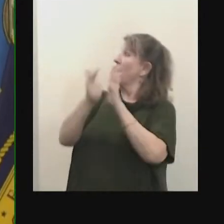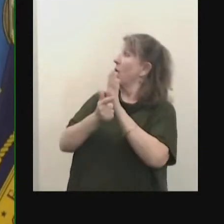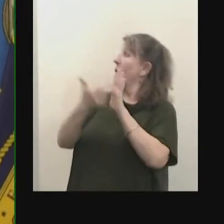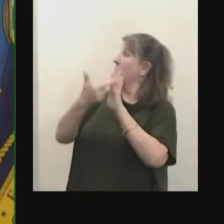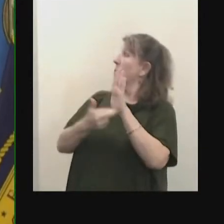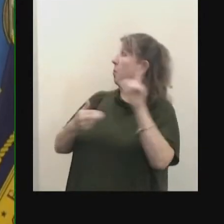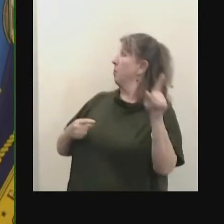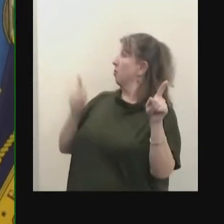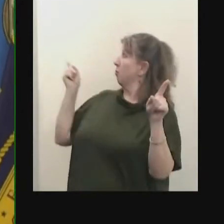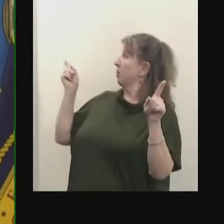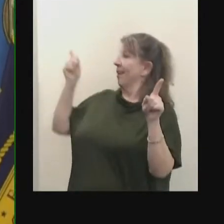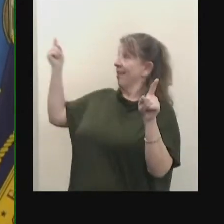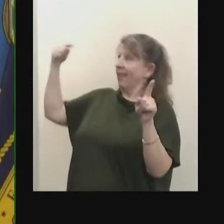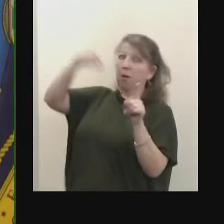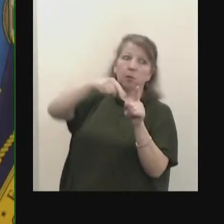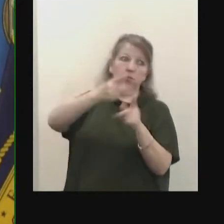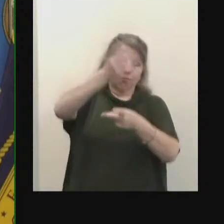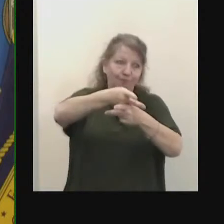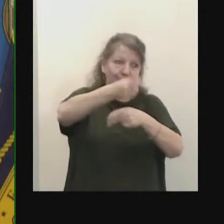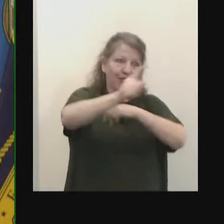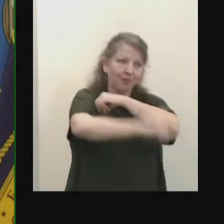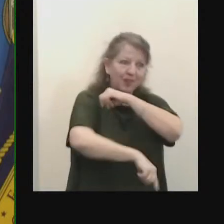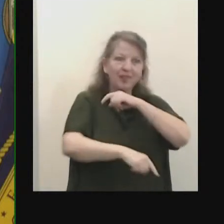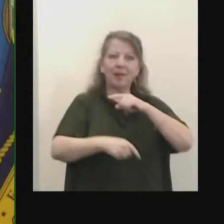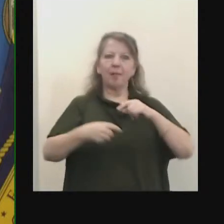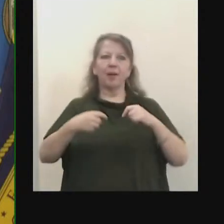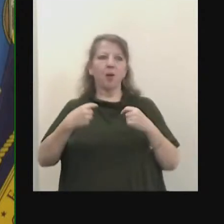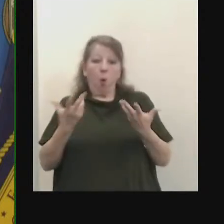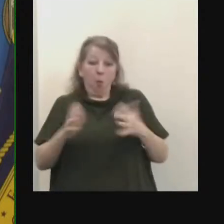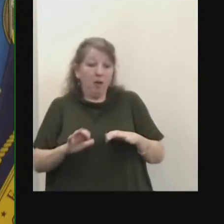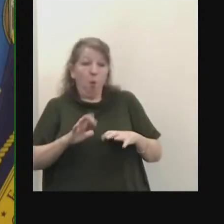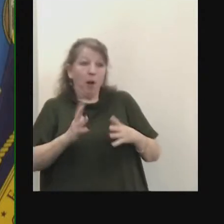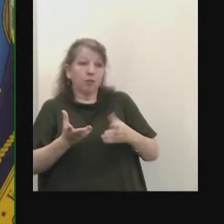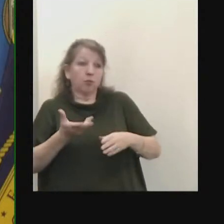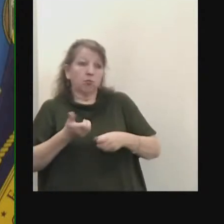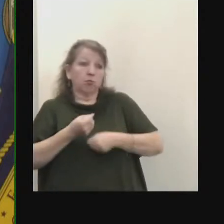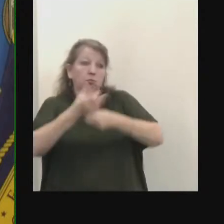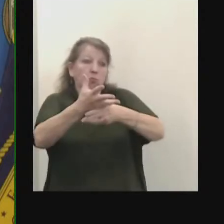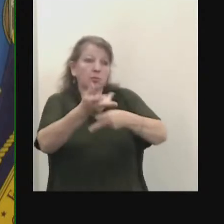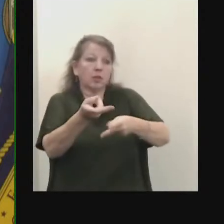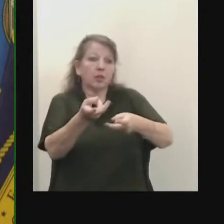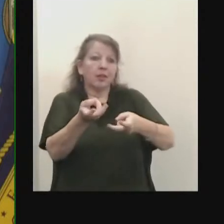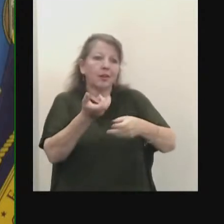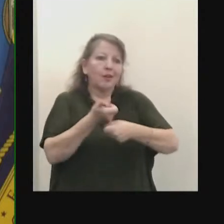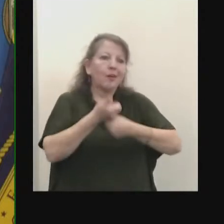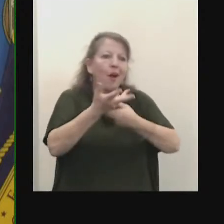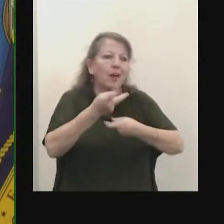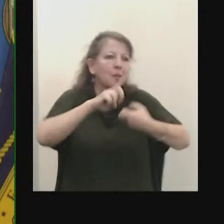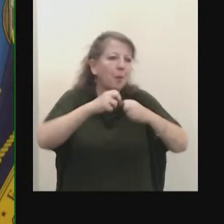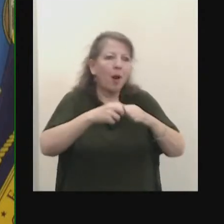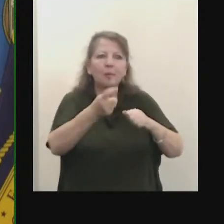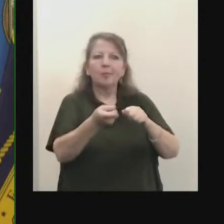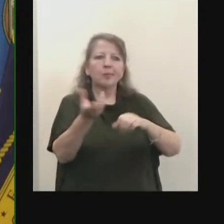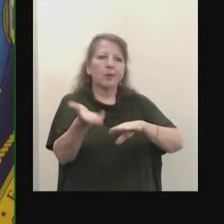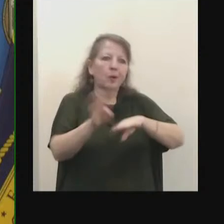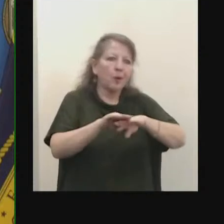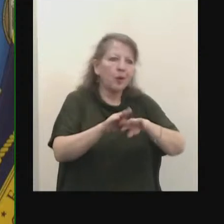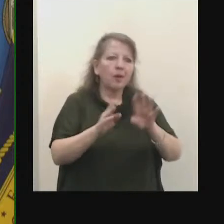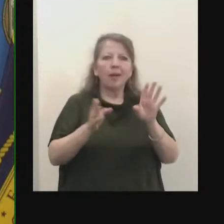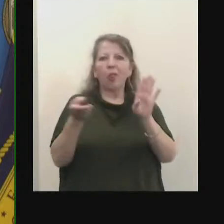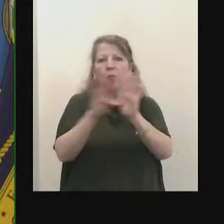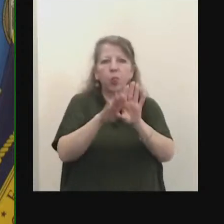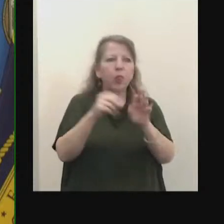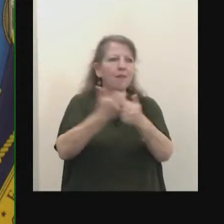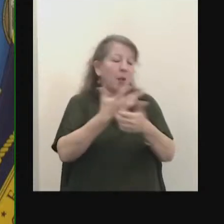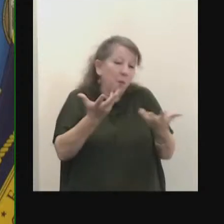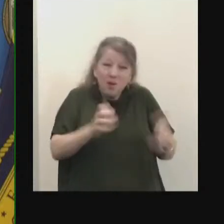we have no interest in fining anybody, nor do we have any interest in shutting anyone down if it got so bad that they were a repeat offender.